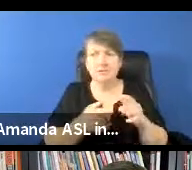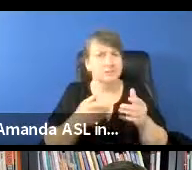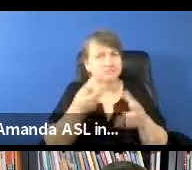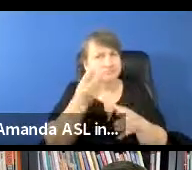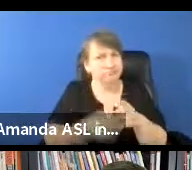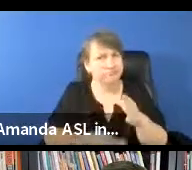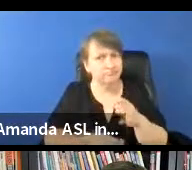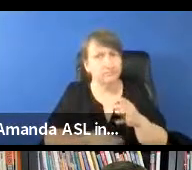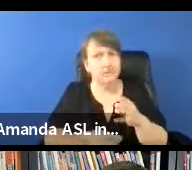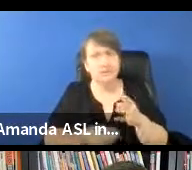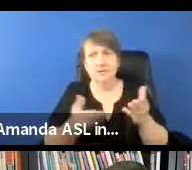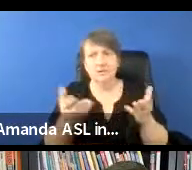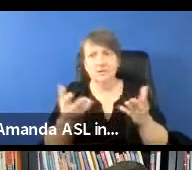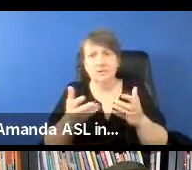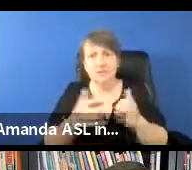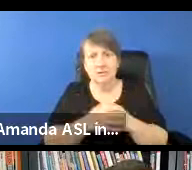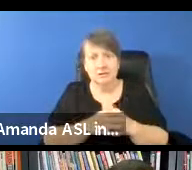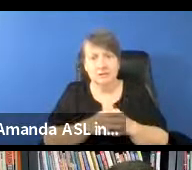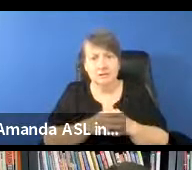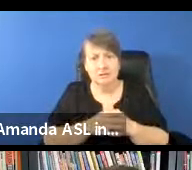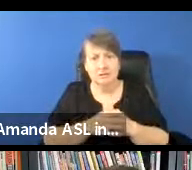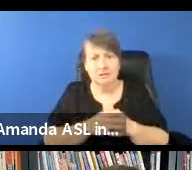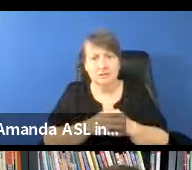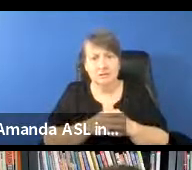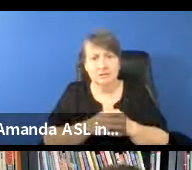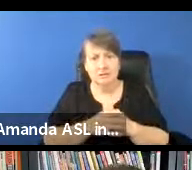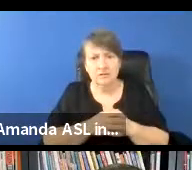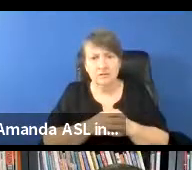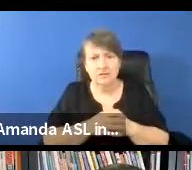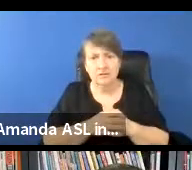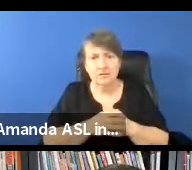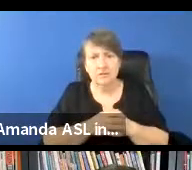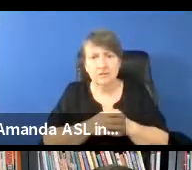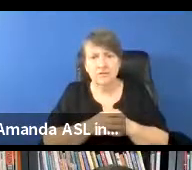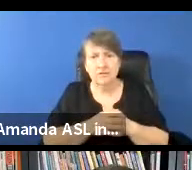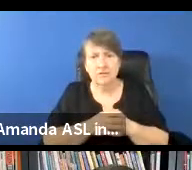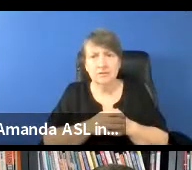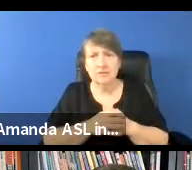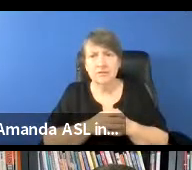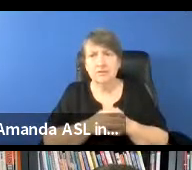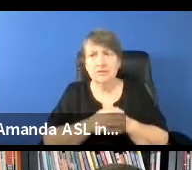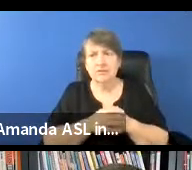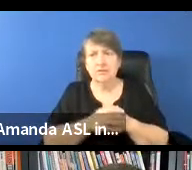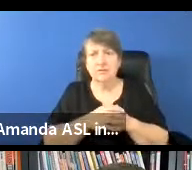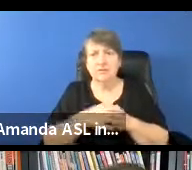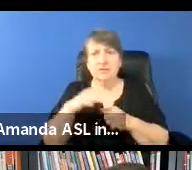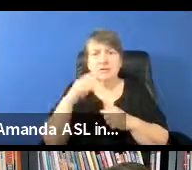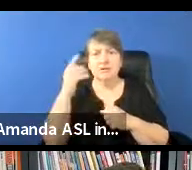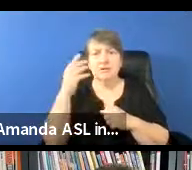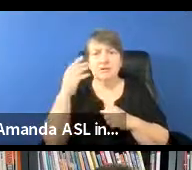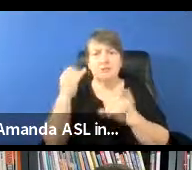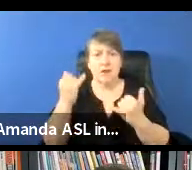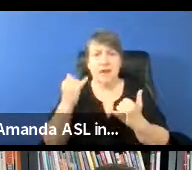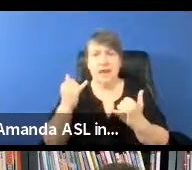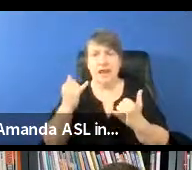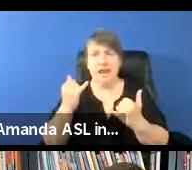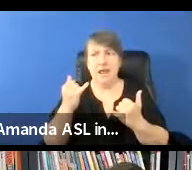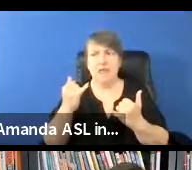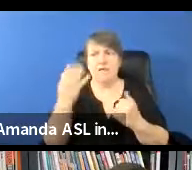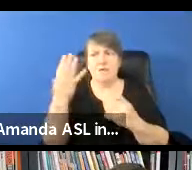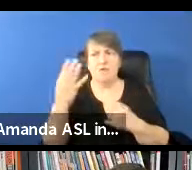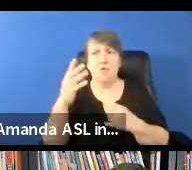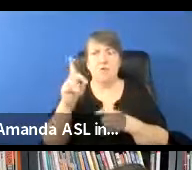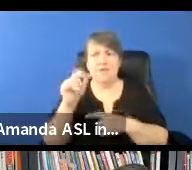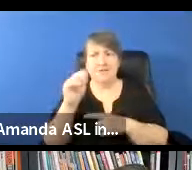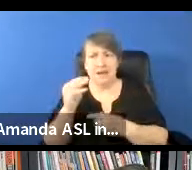the salmonid. Right now, there's a proposal before Congress to have 4 bridges on the Snake River, 4 dams on the